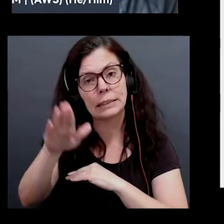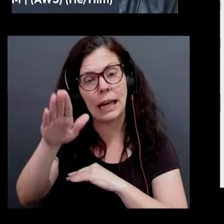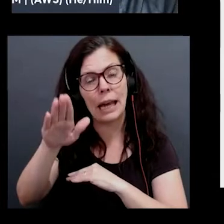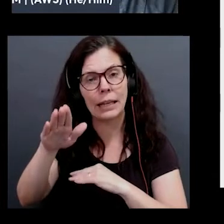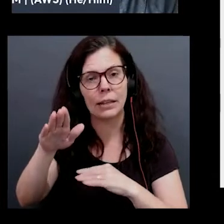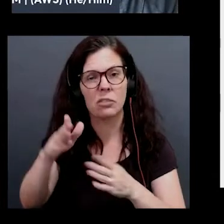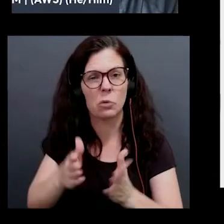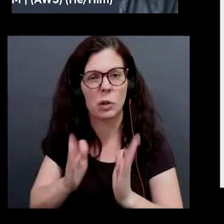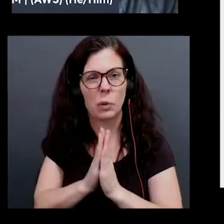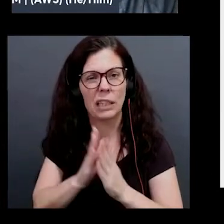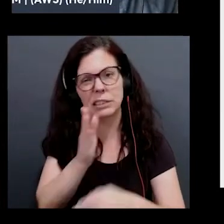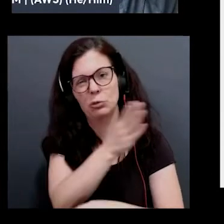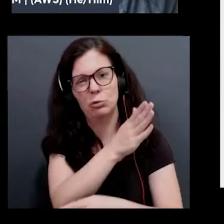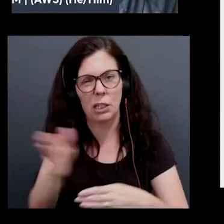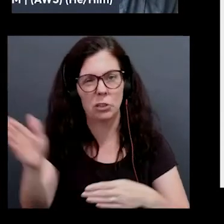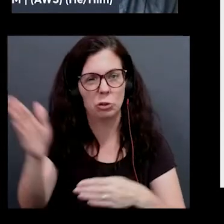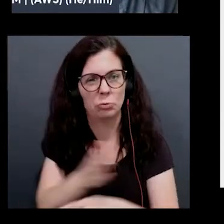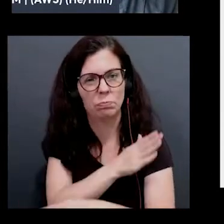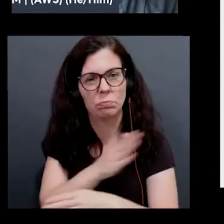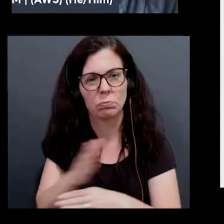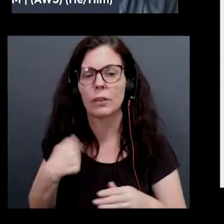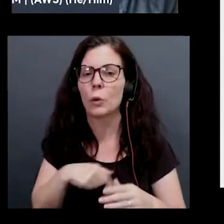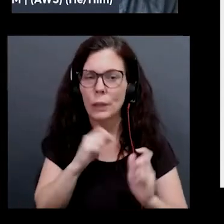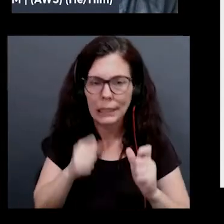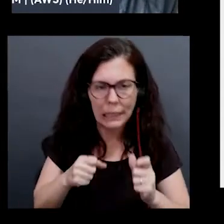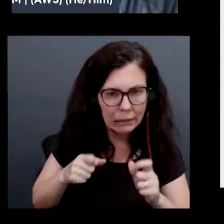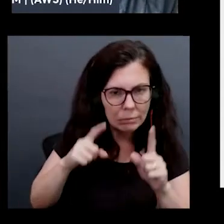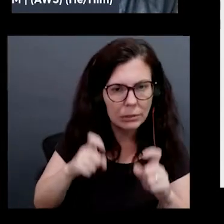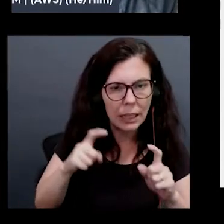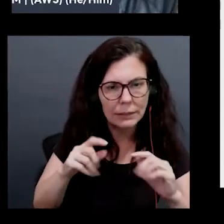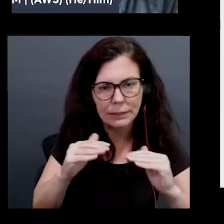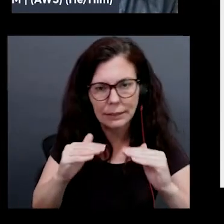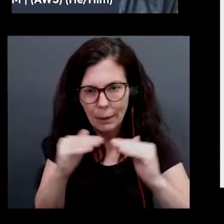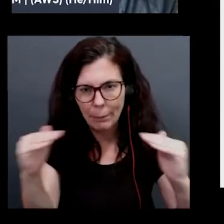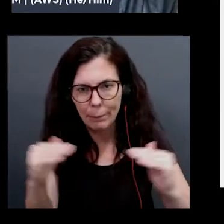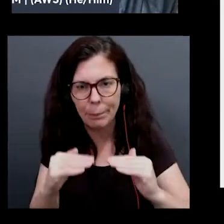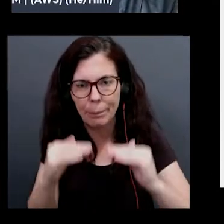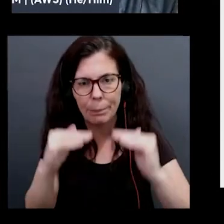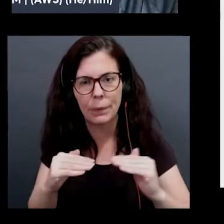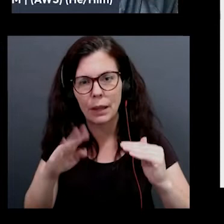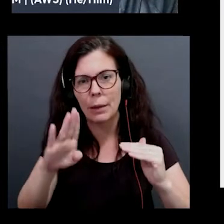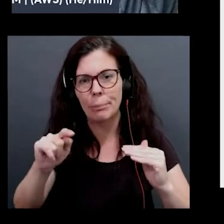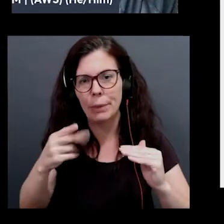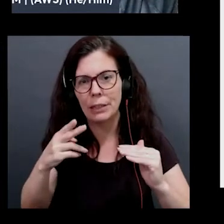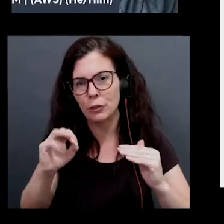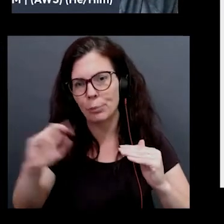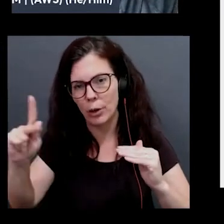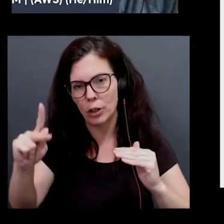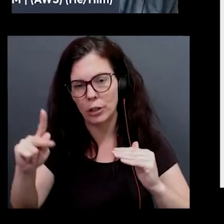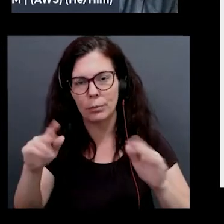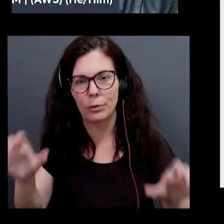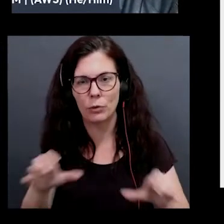requests, so we can go and benchmark the performance. So it'll take a little bit. I probably should have done a little bit less than 1,000.